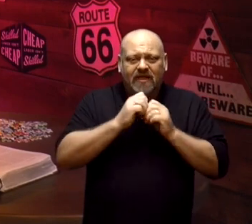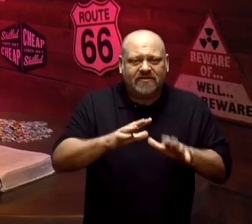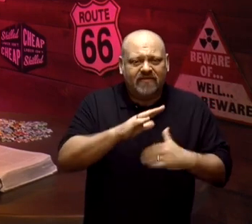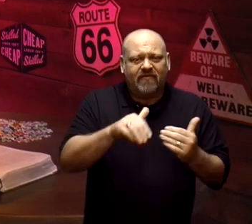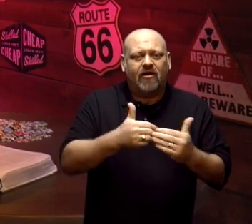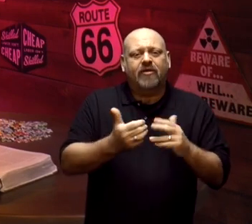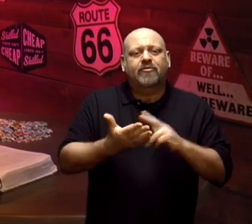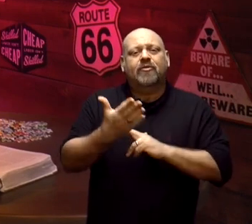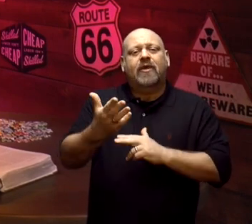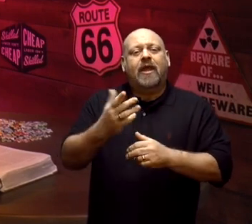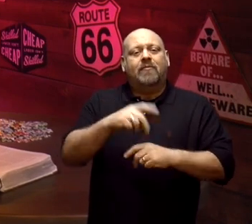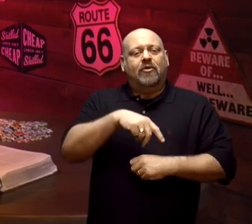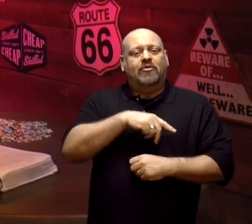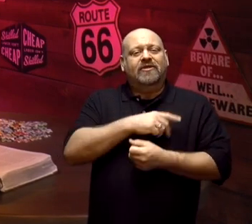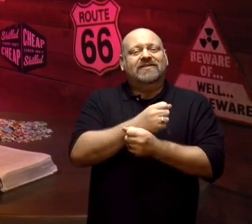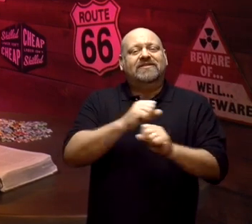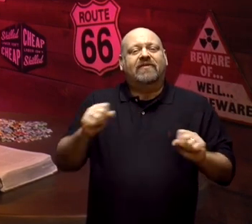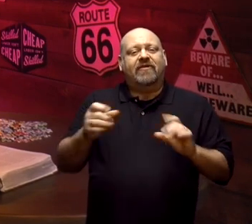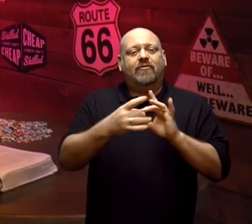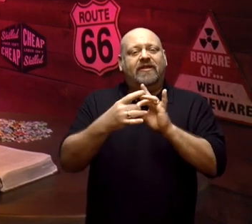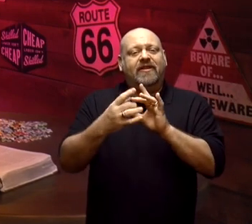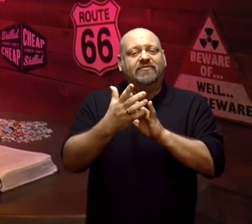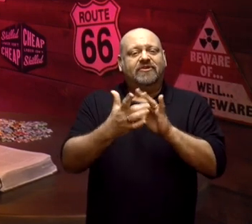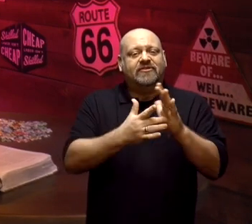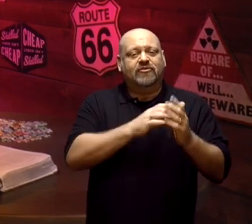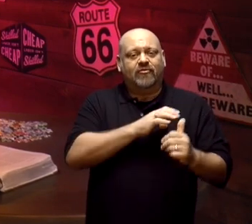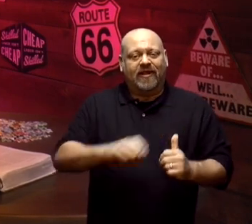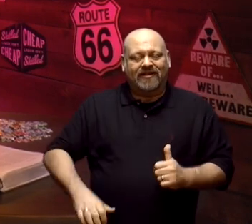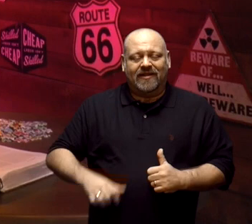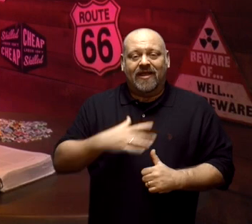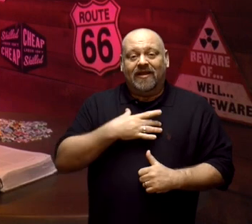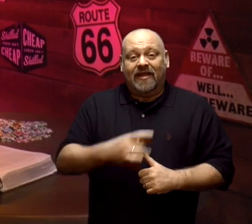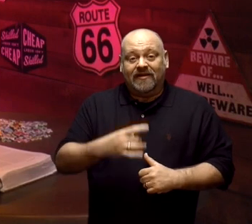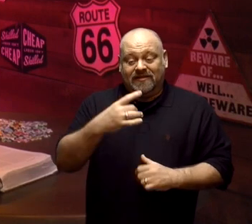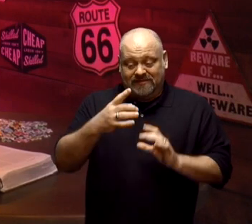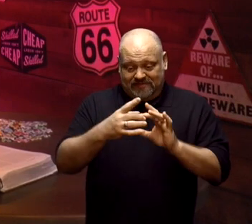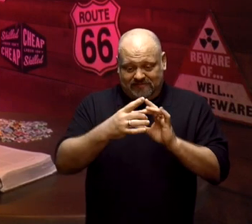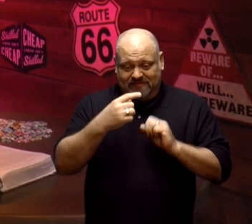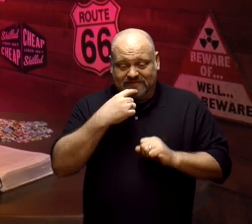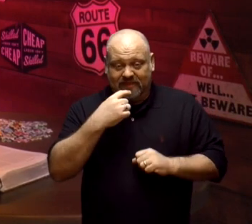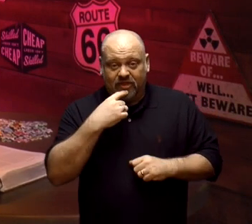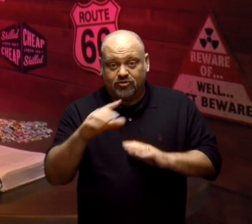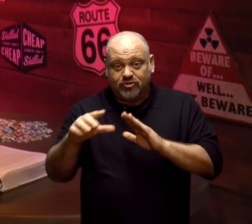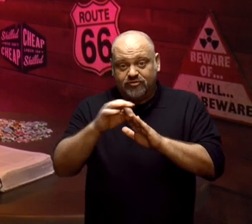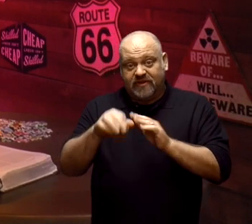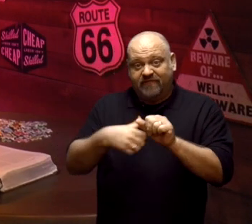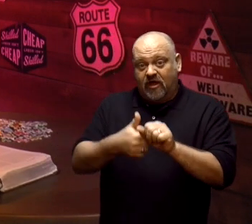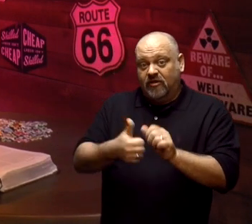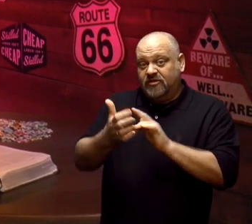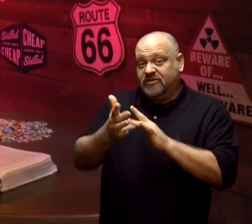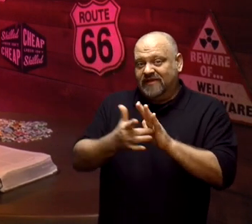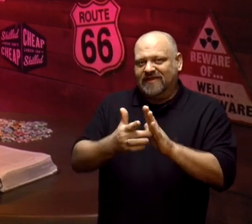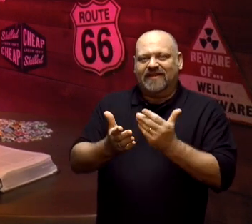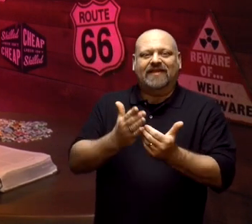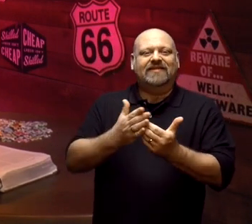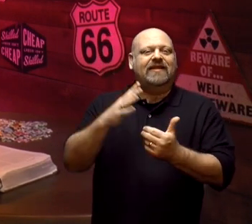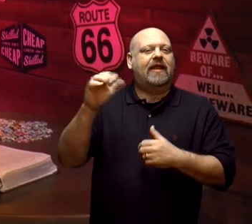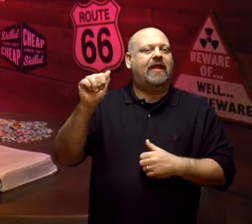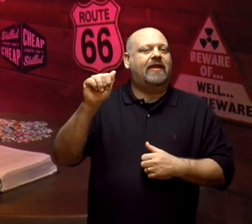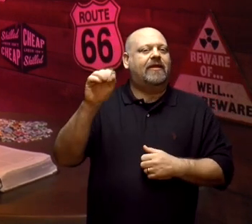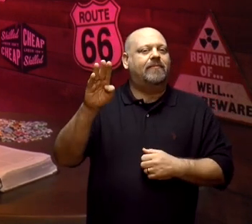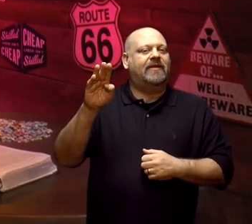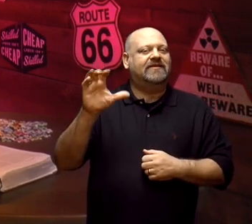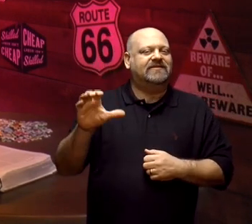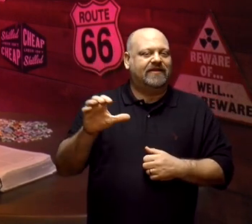a personal saving relationship with Jesus Christ. I like to say that choosing to follow Jesus is as easy as A,